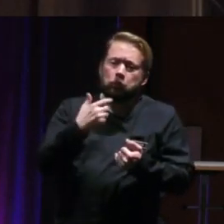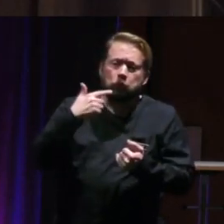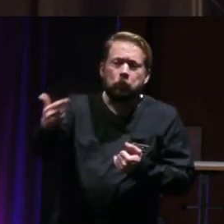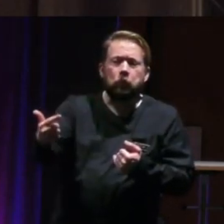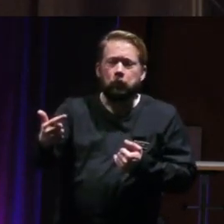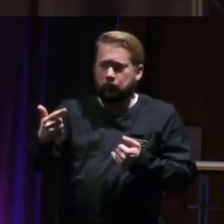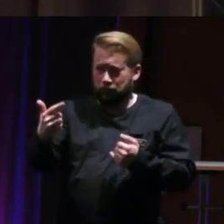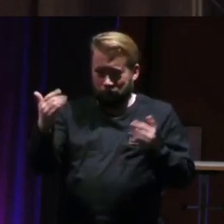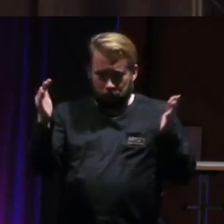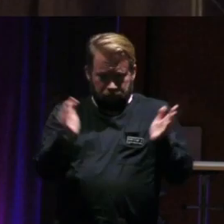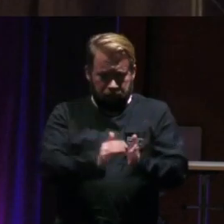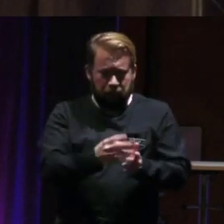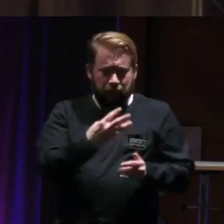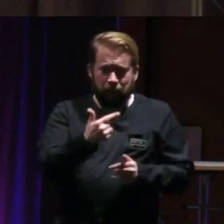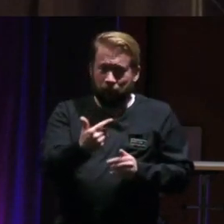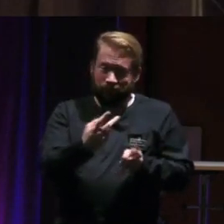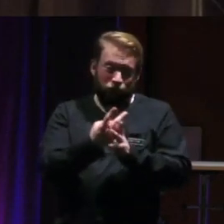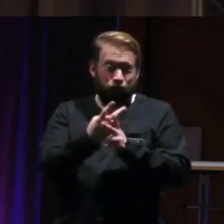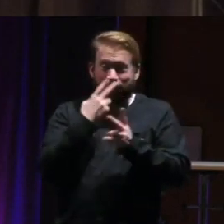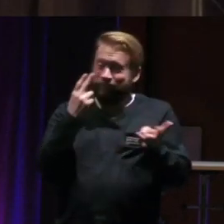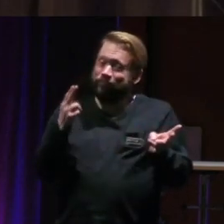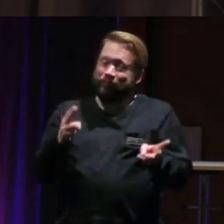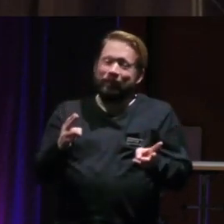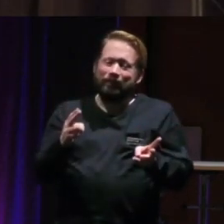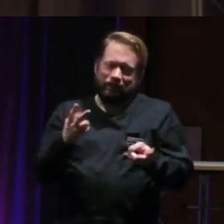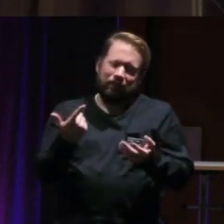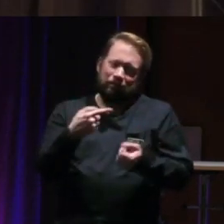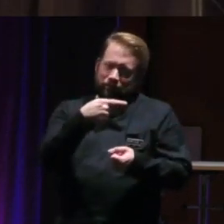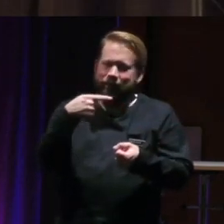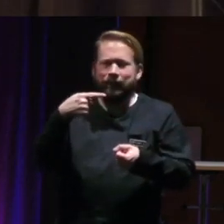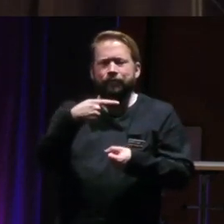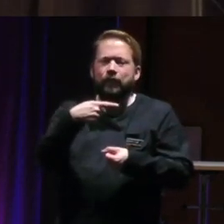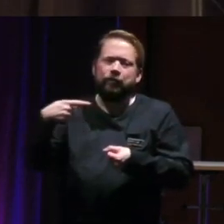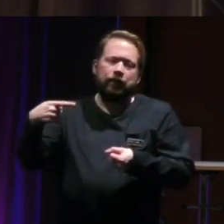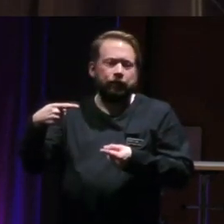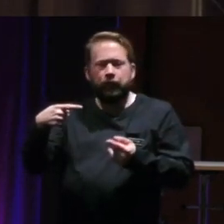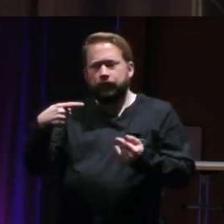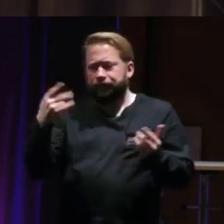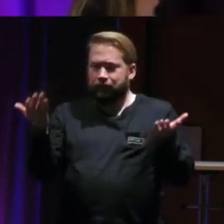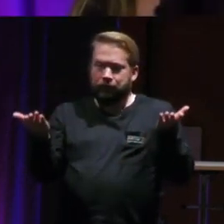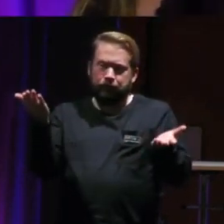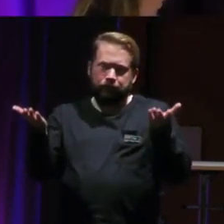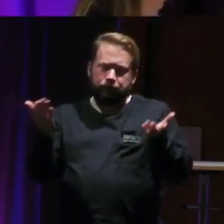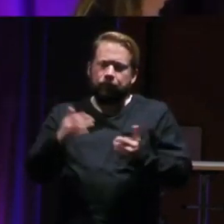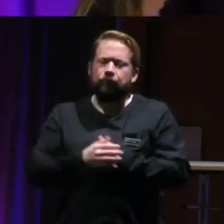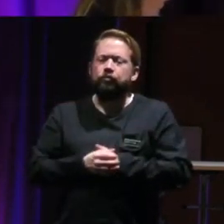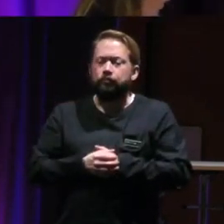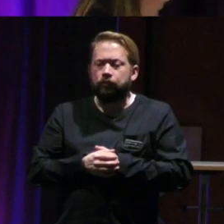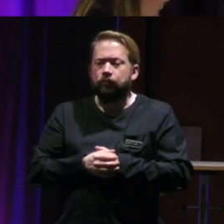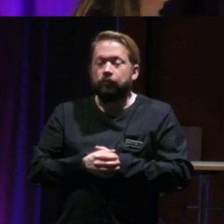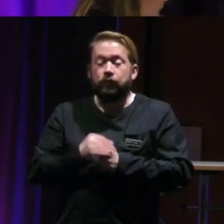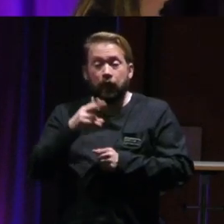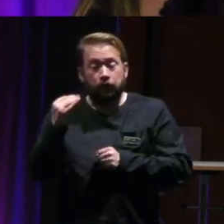I'm a bit pessimistic about that. Mm-hmm. Do you share, or do you see, are you more optimistic about the future in